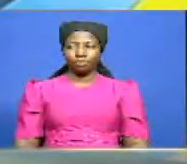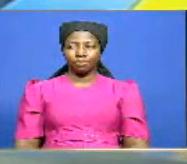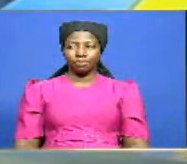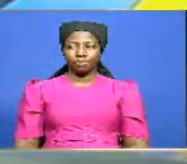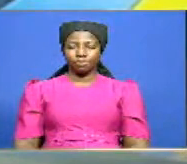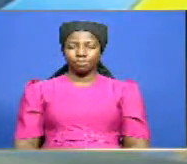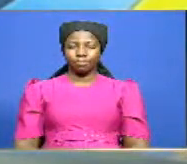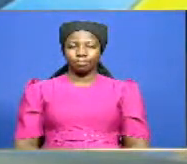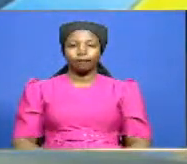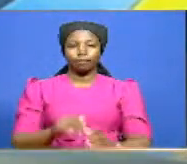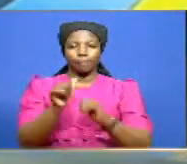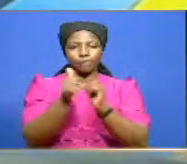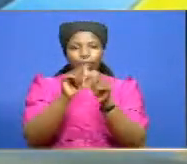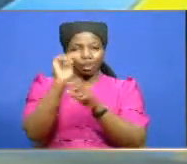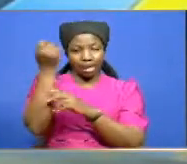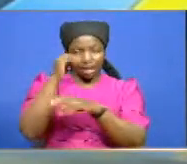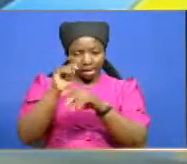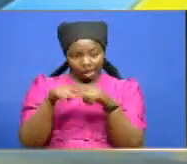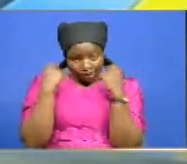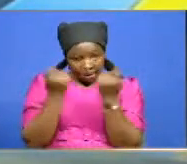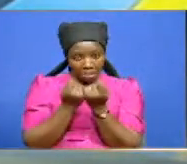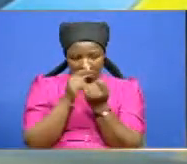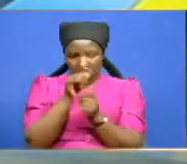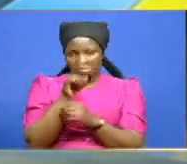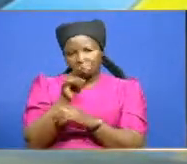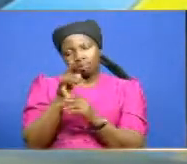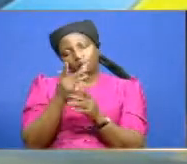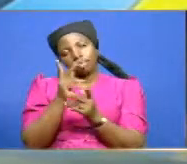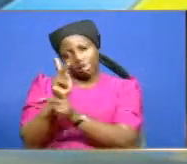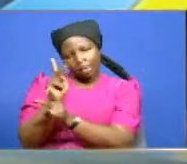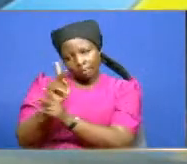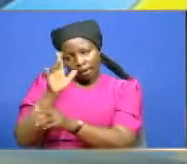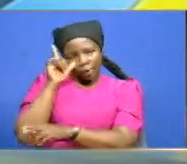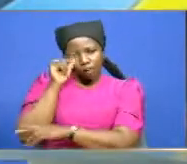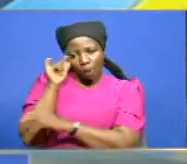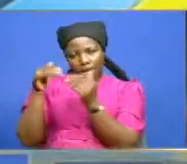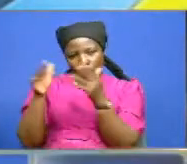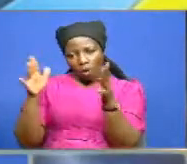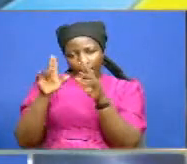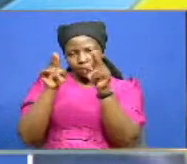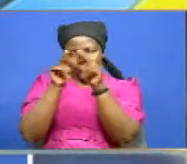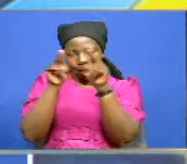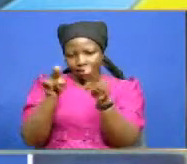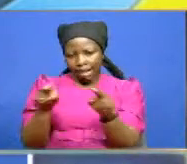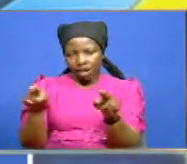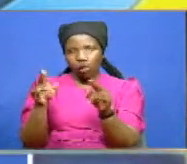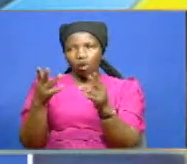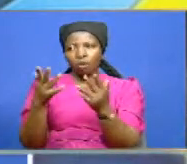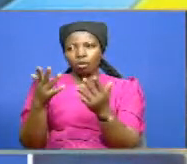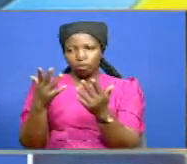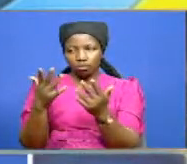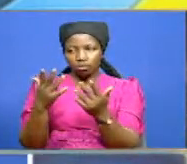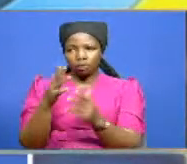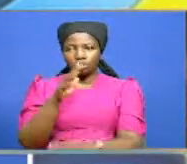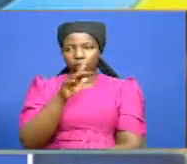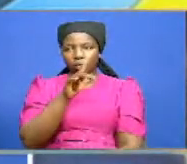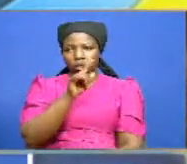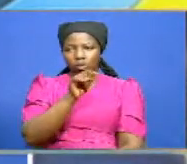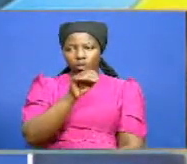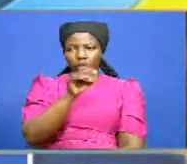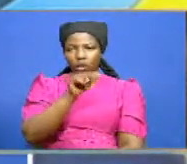In sports, Team Kenya are on the verge of retaining the Mombasa Open International Tong Ilmudu